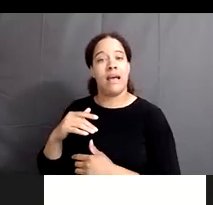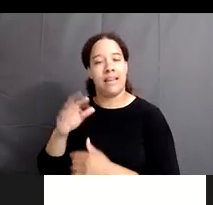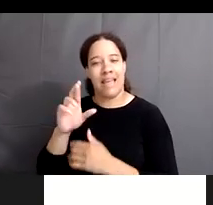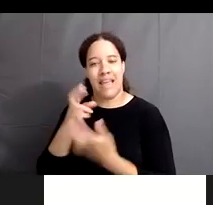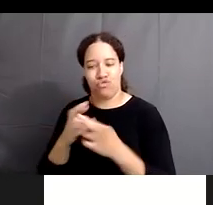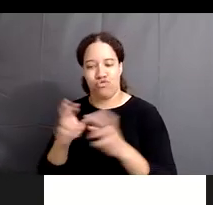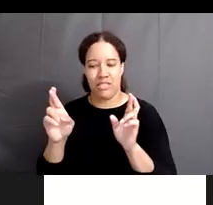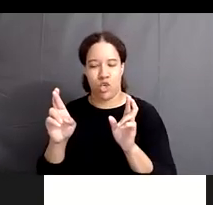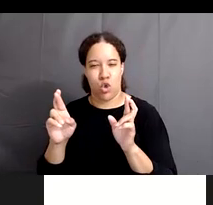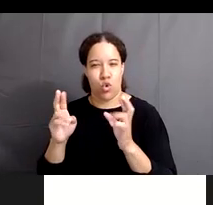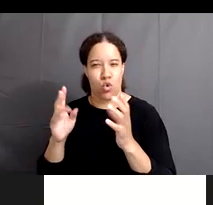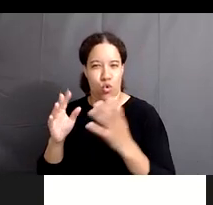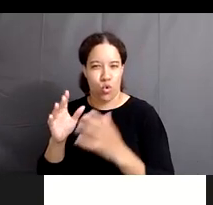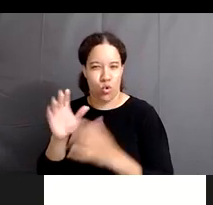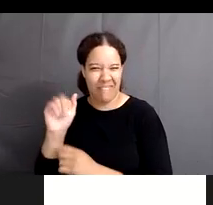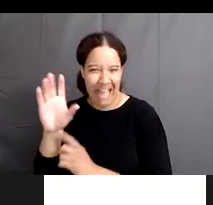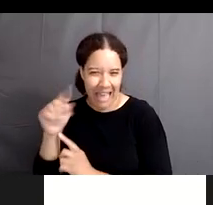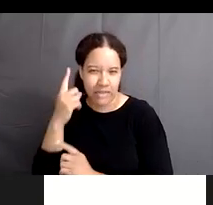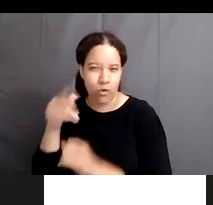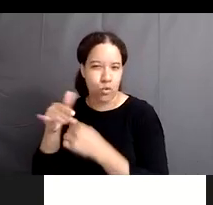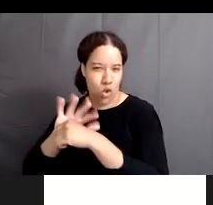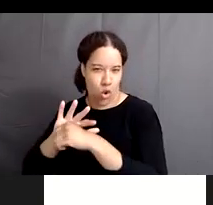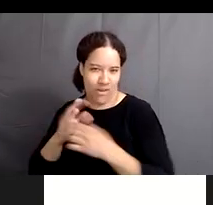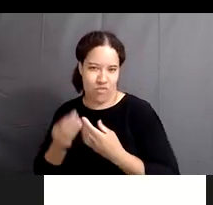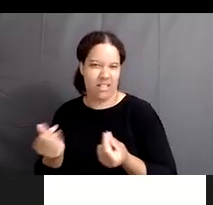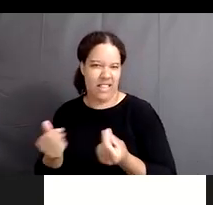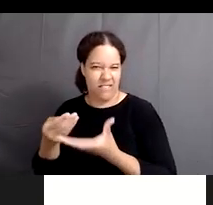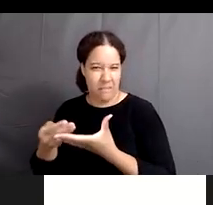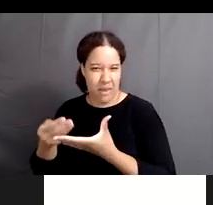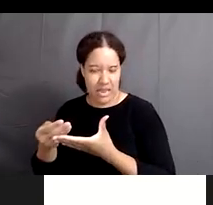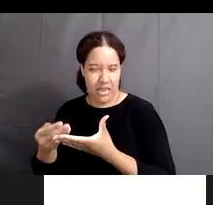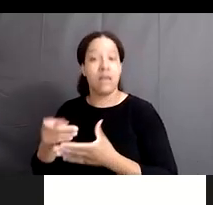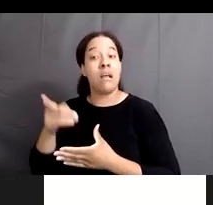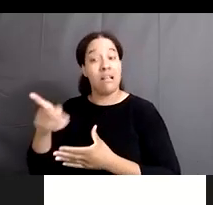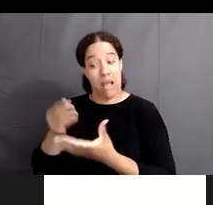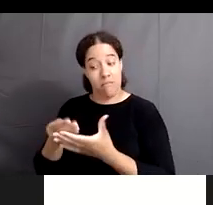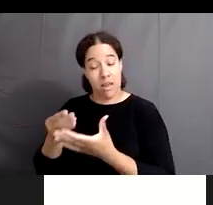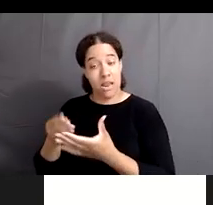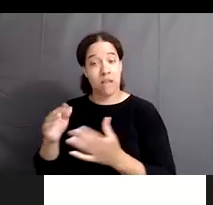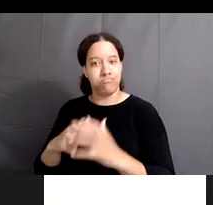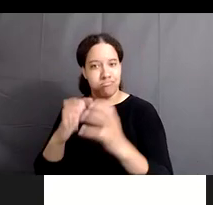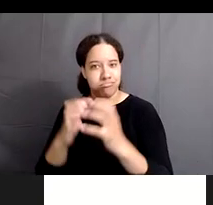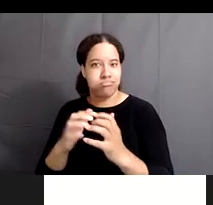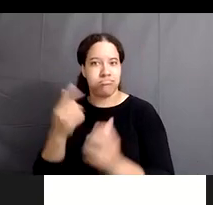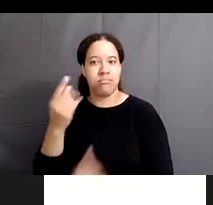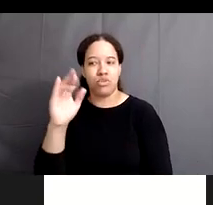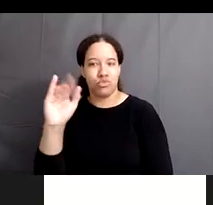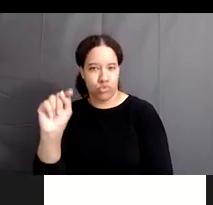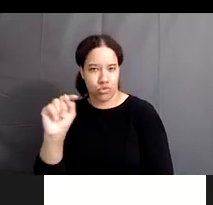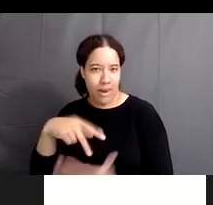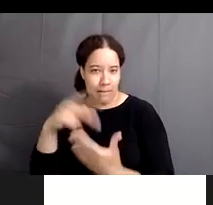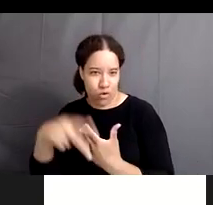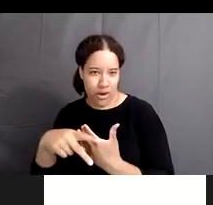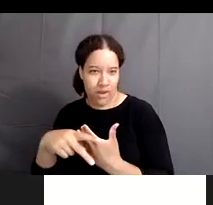COVID relief money to create a number of different grant programs to help really address the workforce shortage